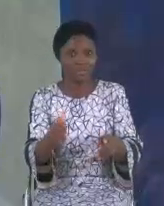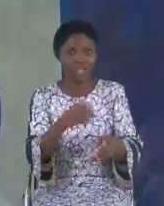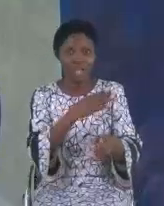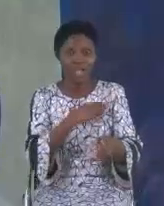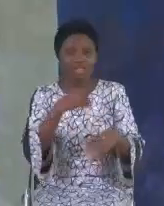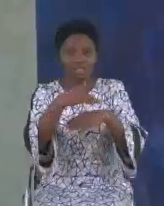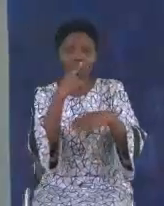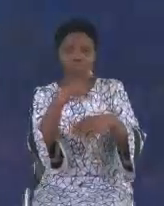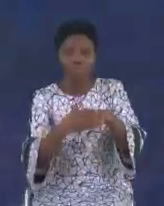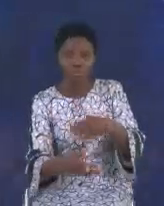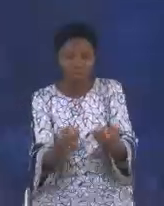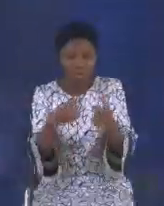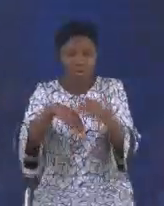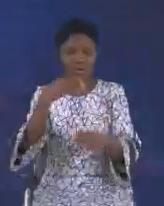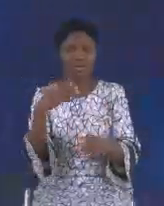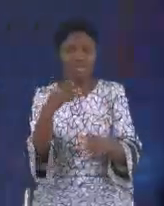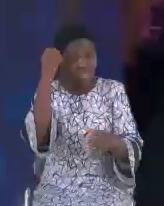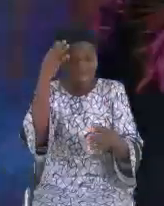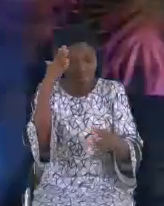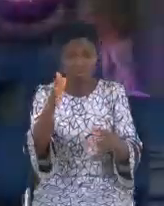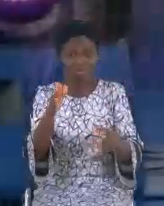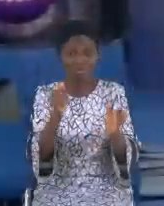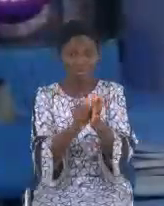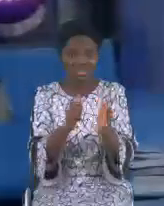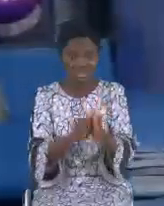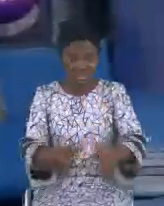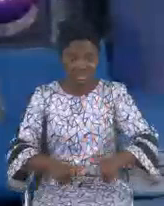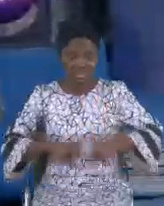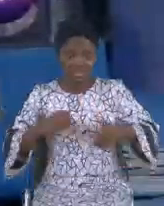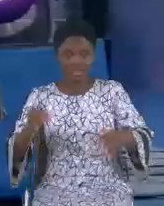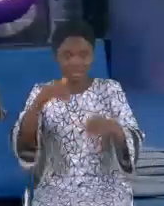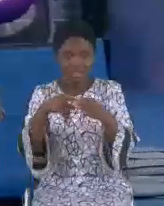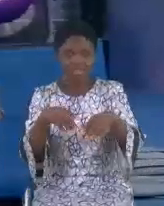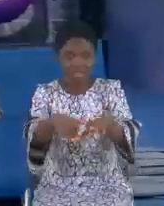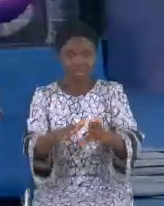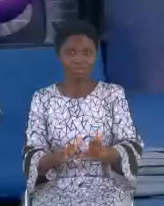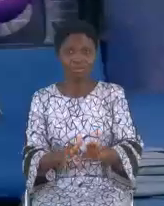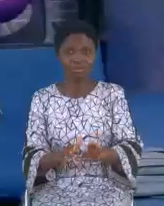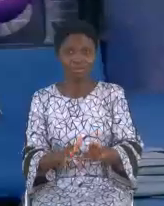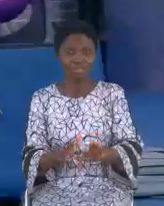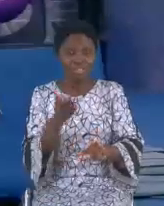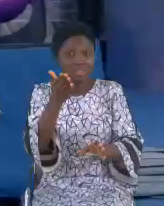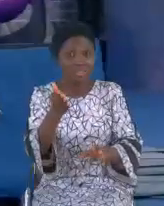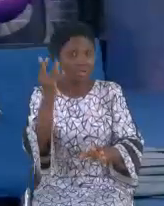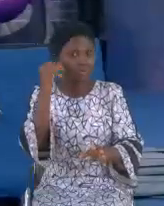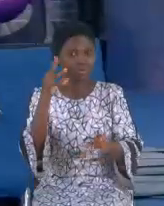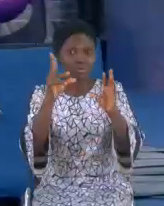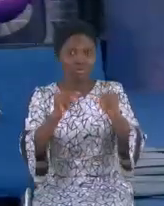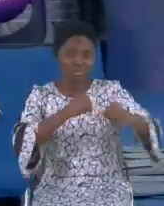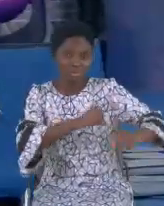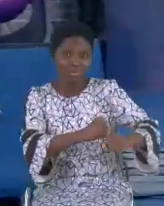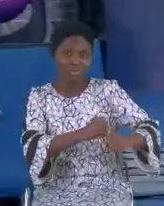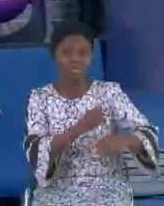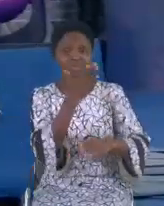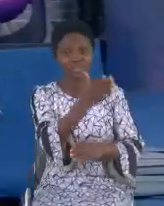didn't know. He didn't know that living in the tombs, there's no security. There's no protection. His